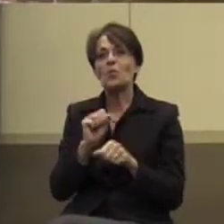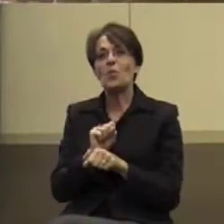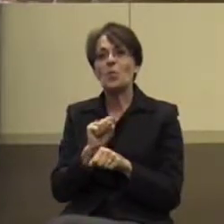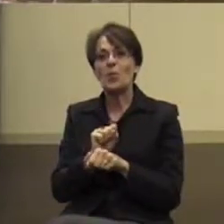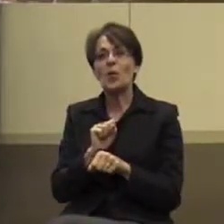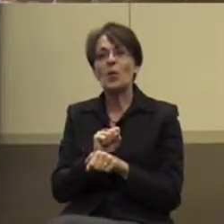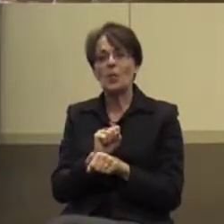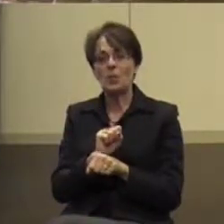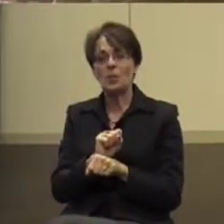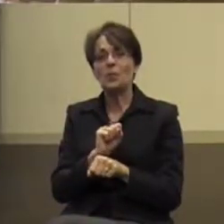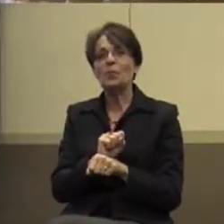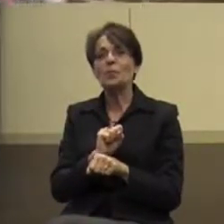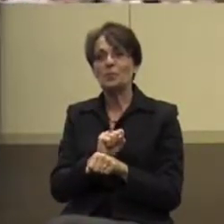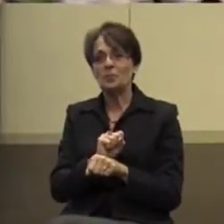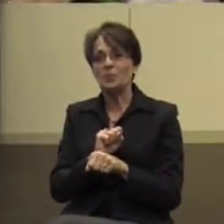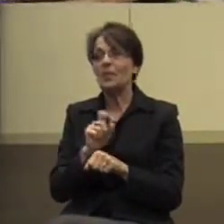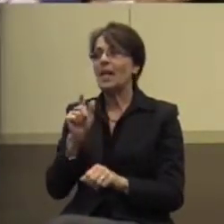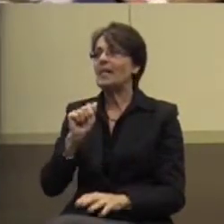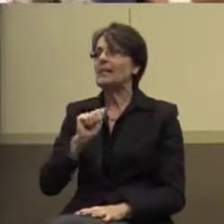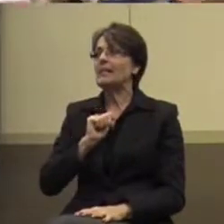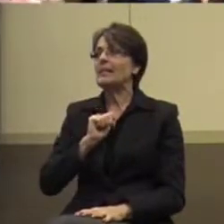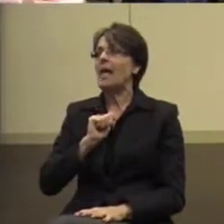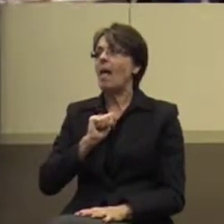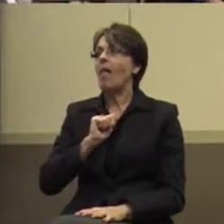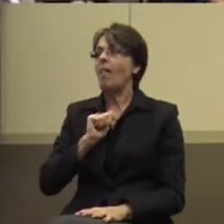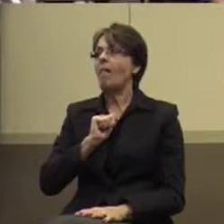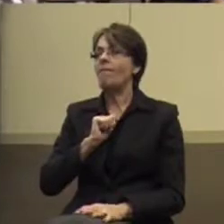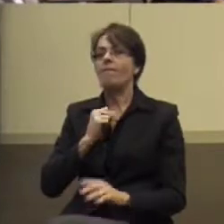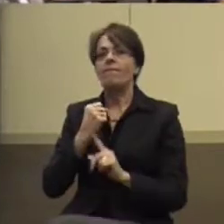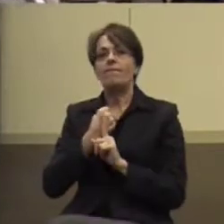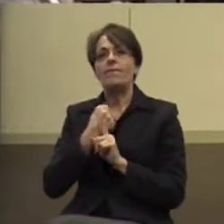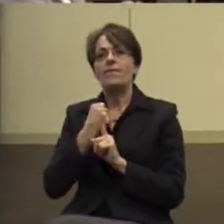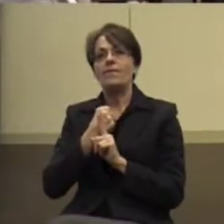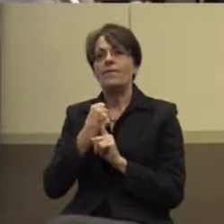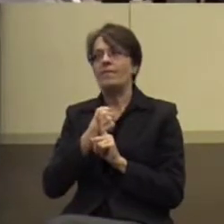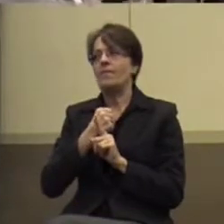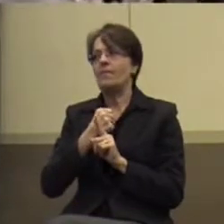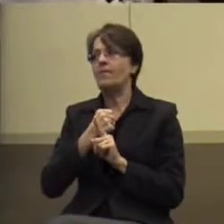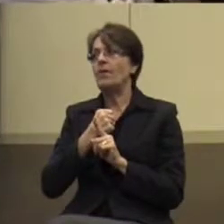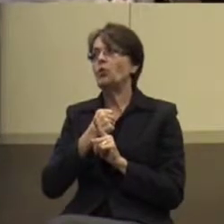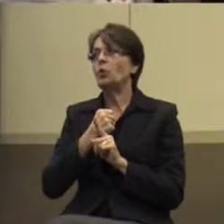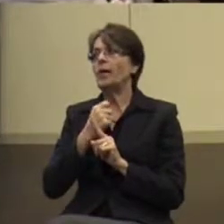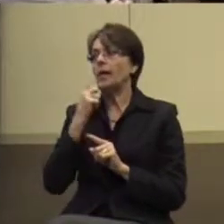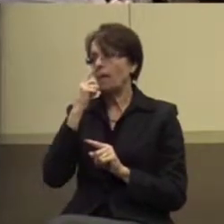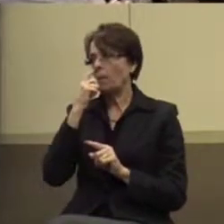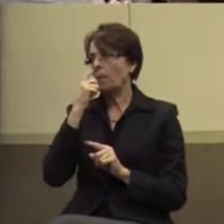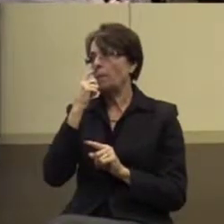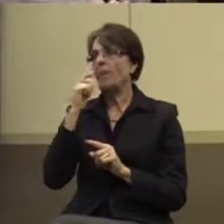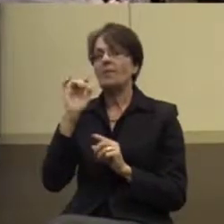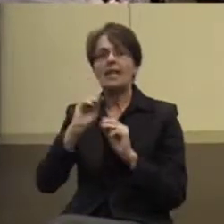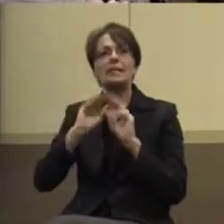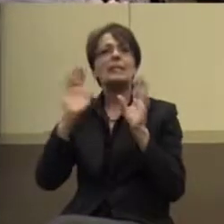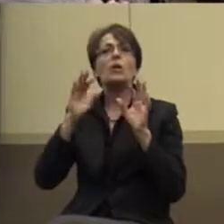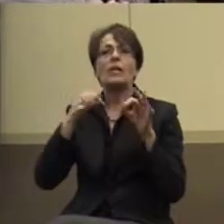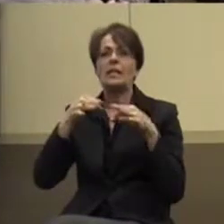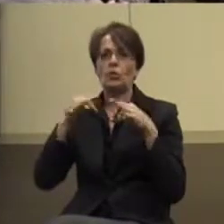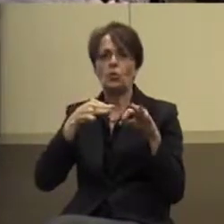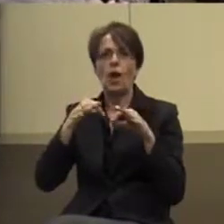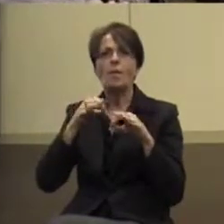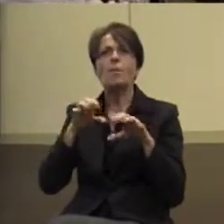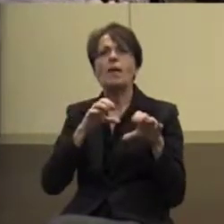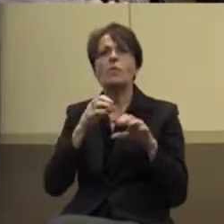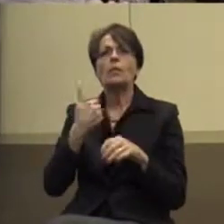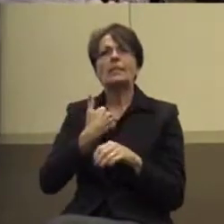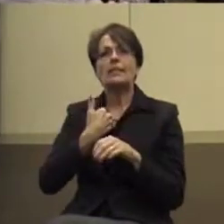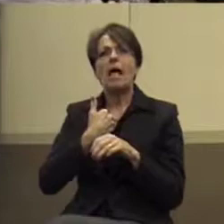work. Self-hitting and pinching. Okay. That's pretty good, clearly described behaviorally,